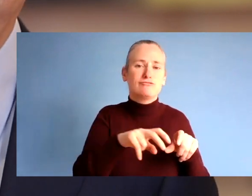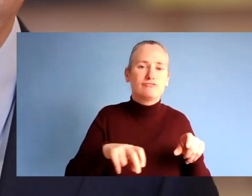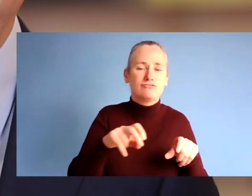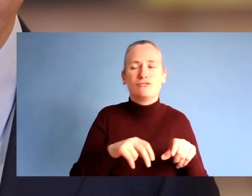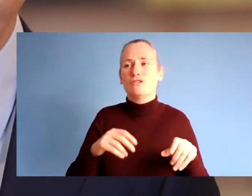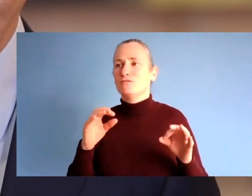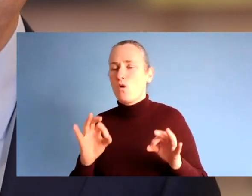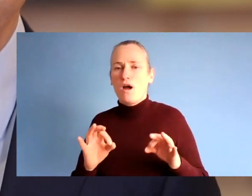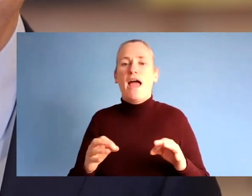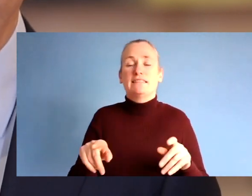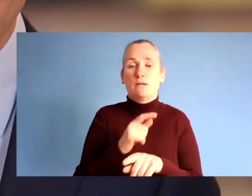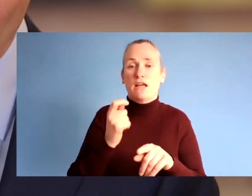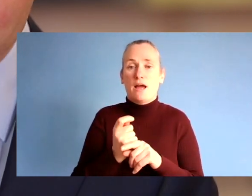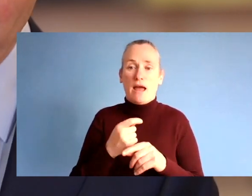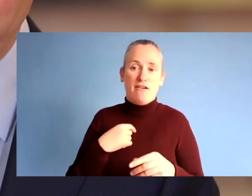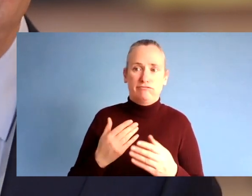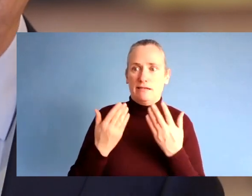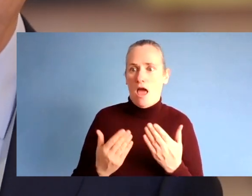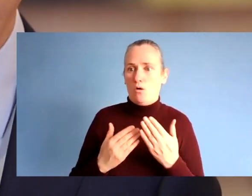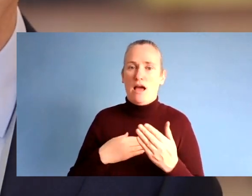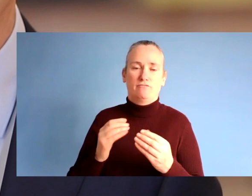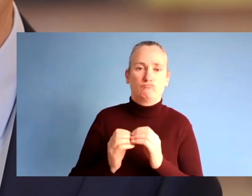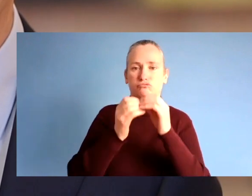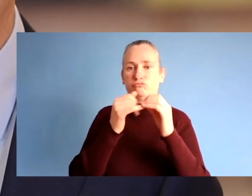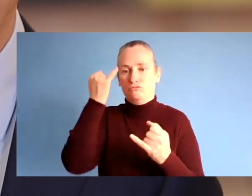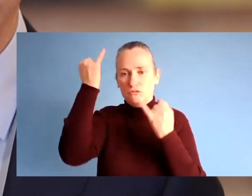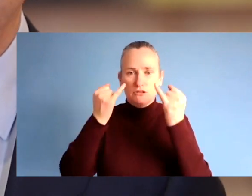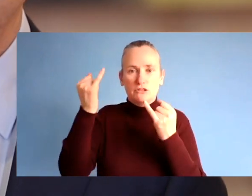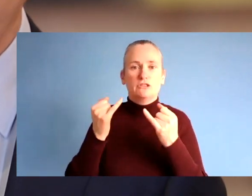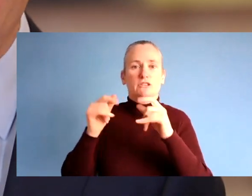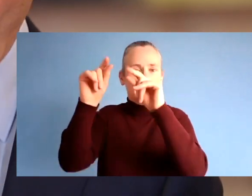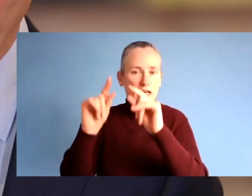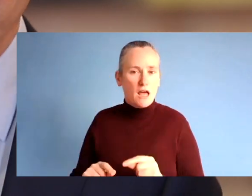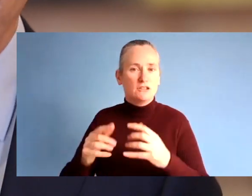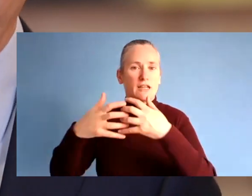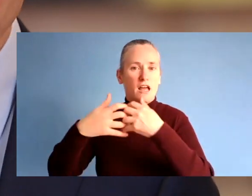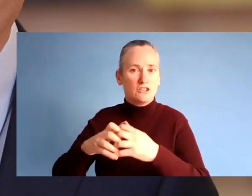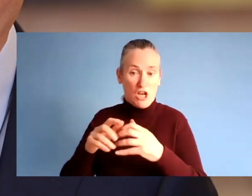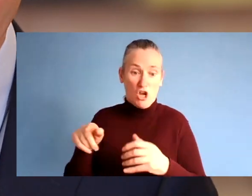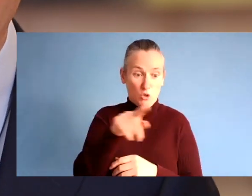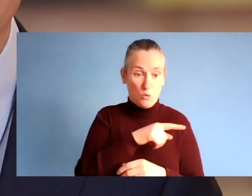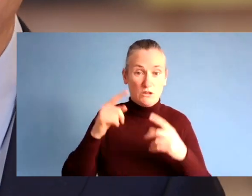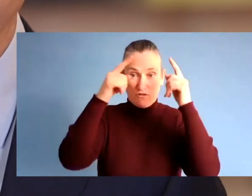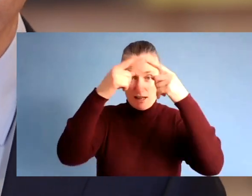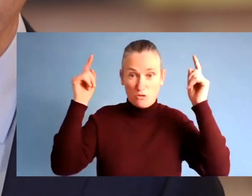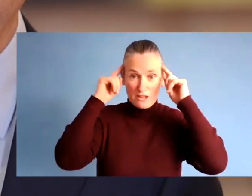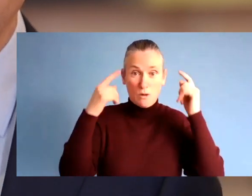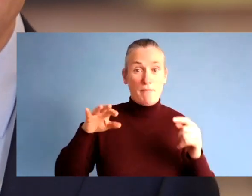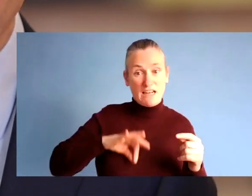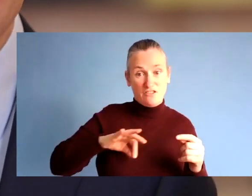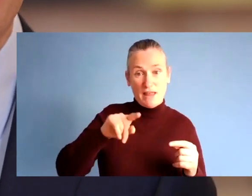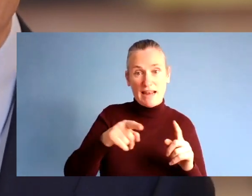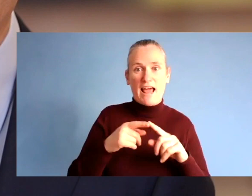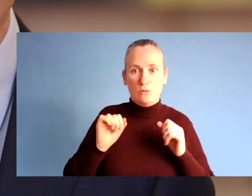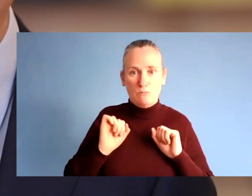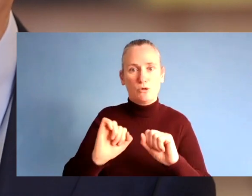edge of technology and innovation which you as graduates will both benefit from and drive forward in your working lives.